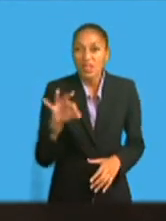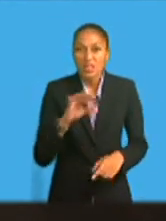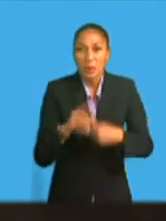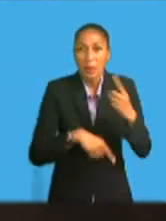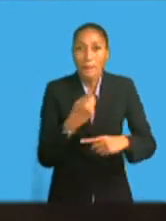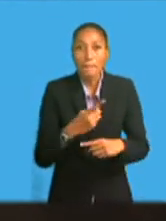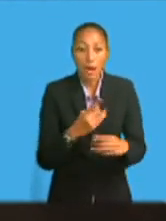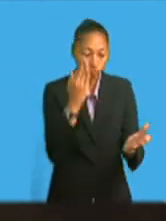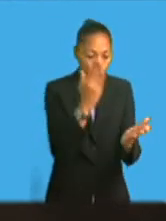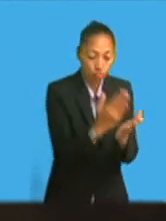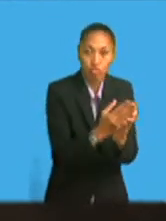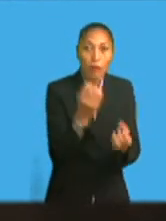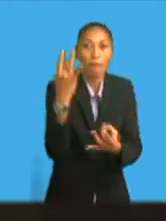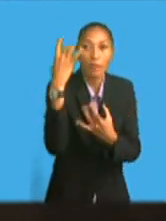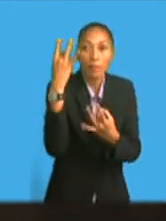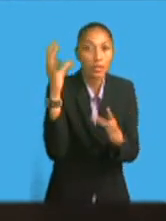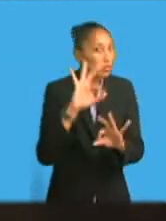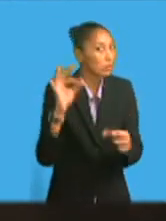on facts.